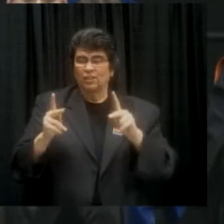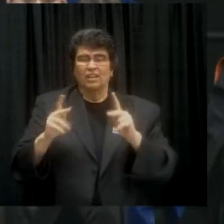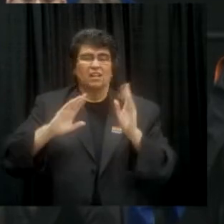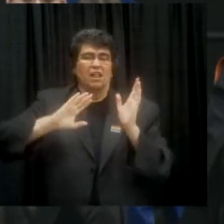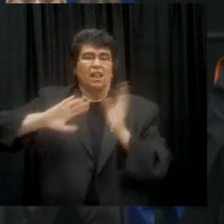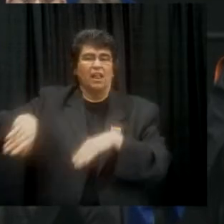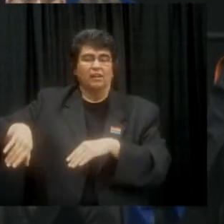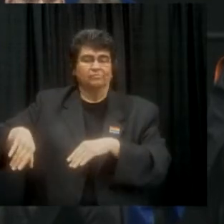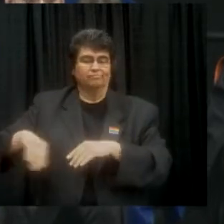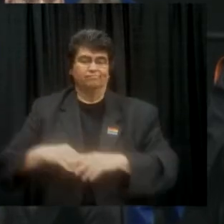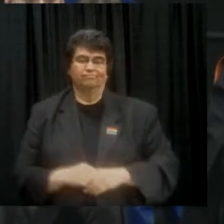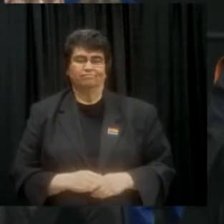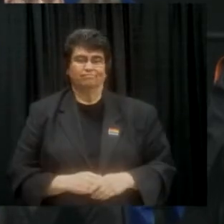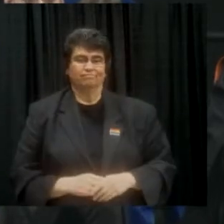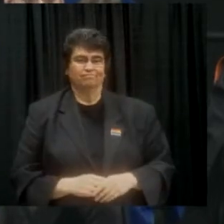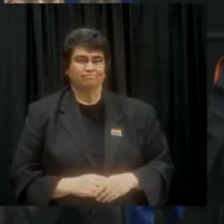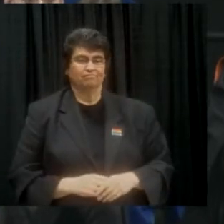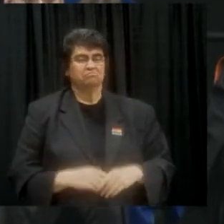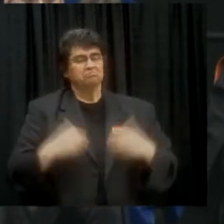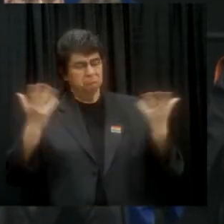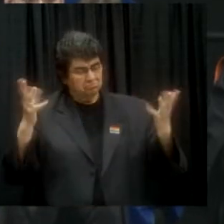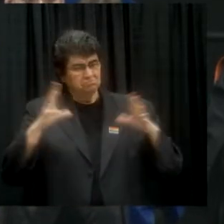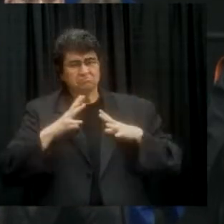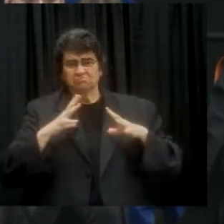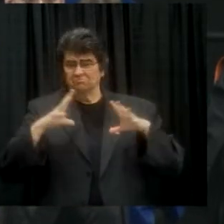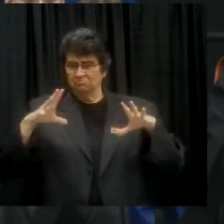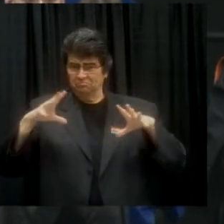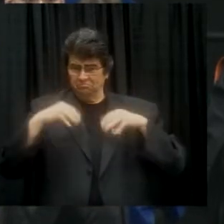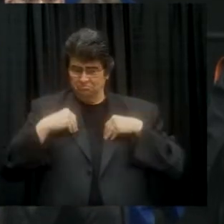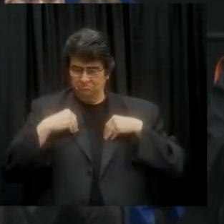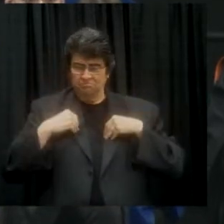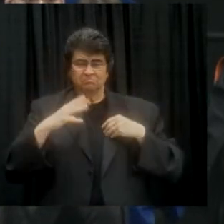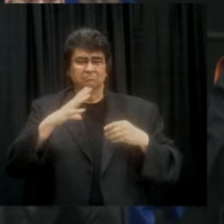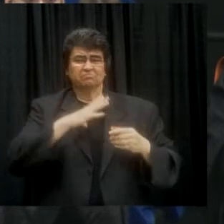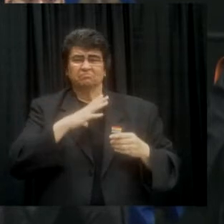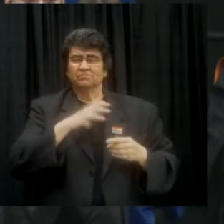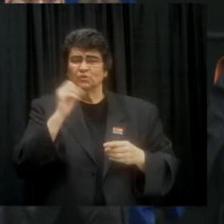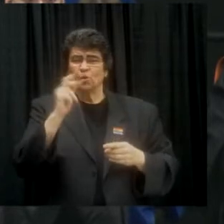by. So be it. It's okay.